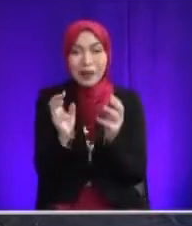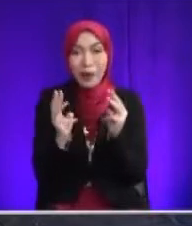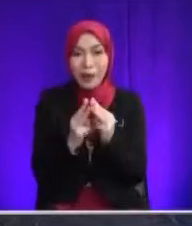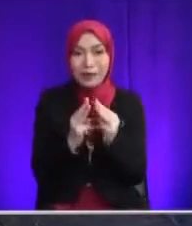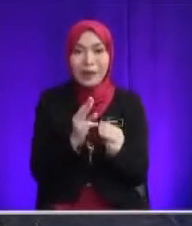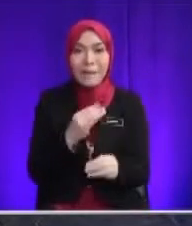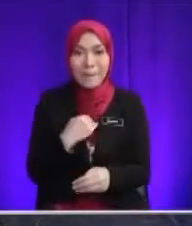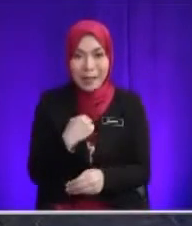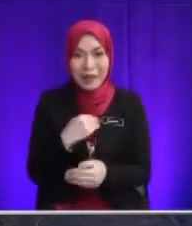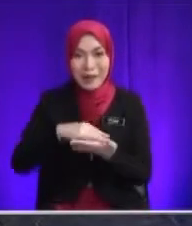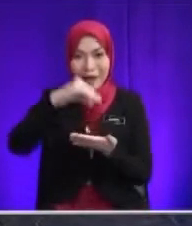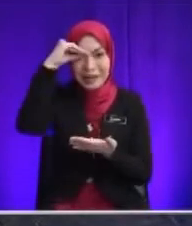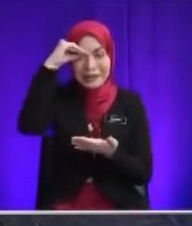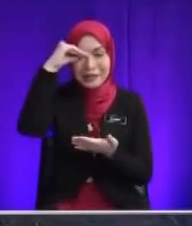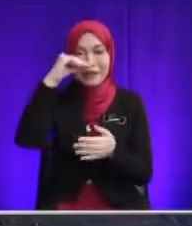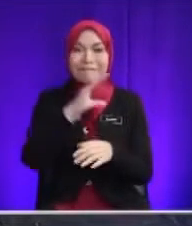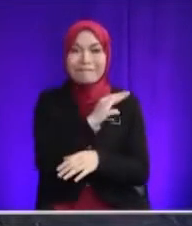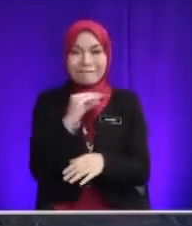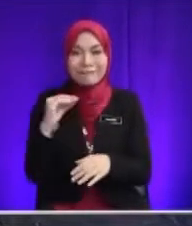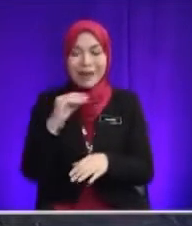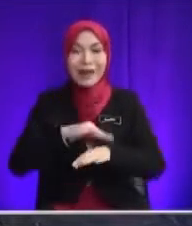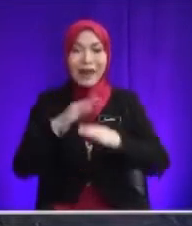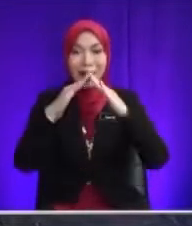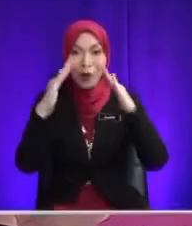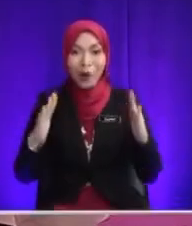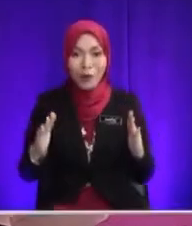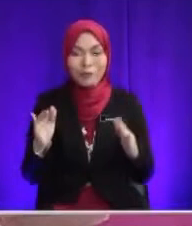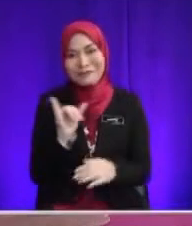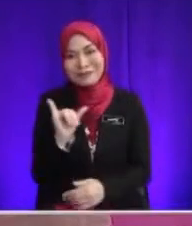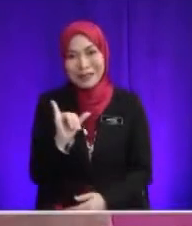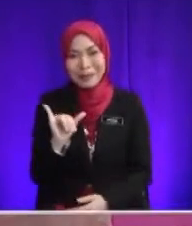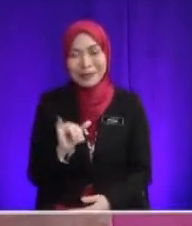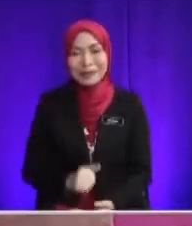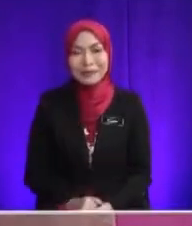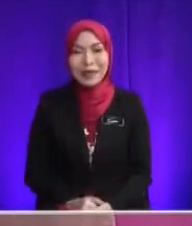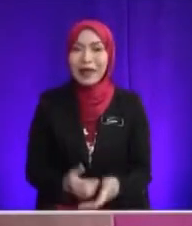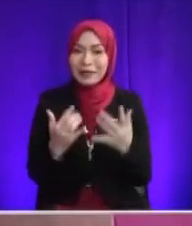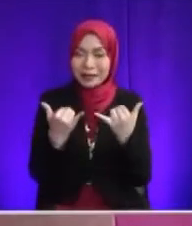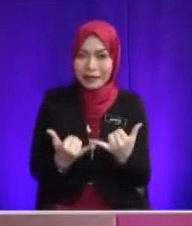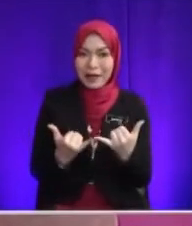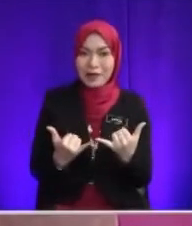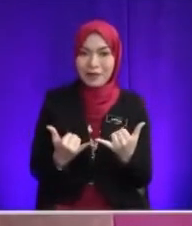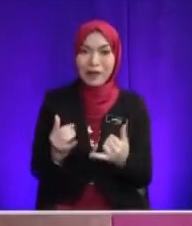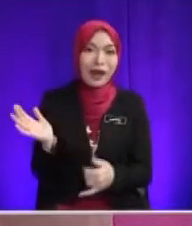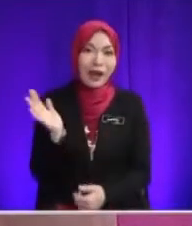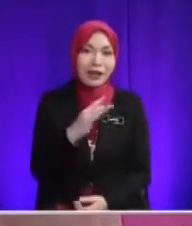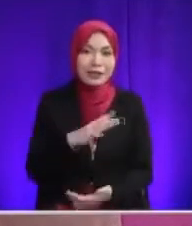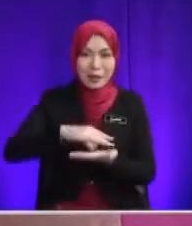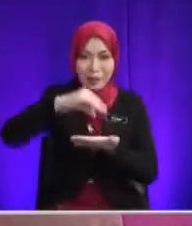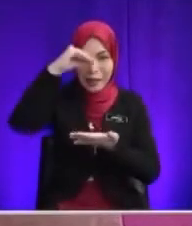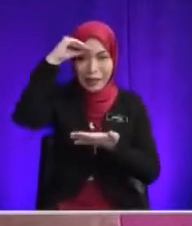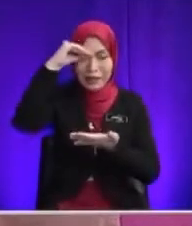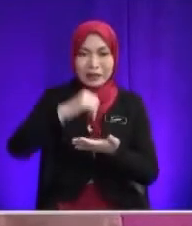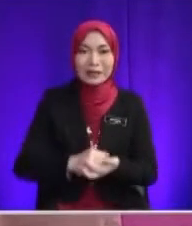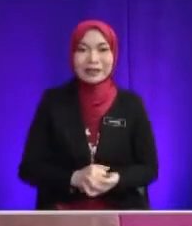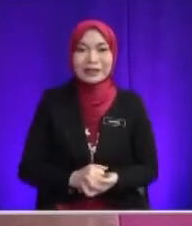I would like to ask you, teacher, what will we be learning today? Okay, for today's lesson, we are going to let the students practice their listening skills. So, they are